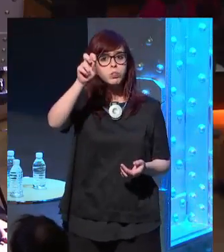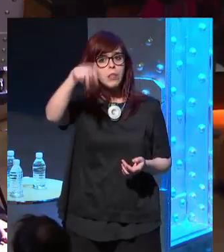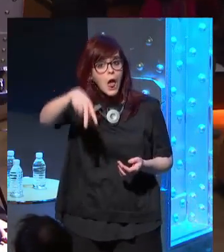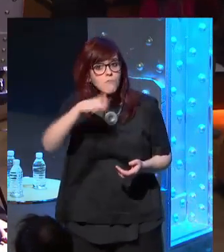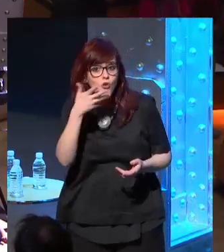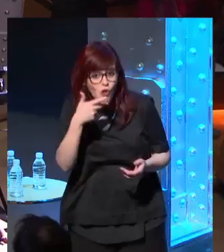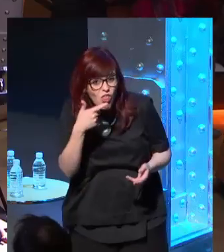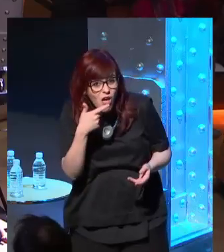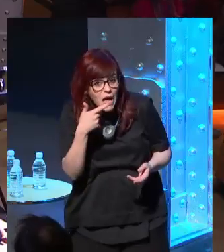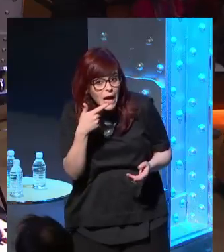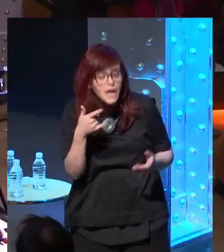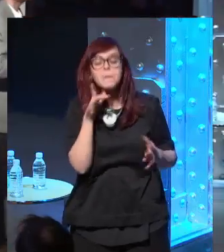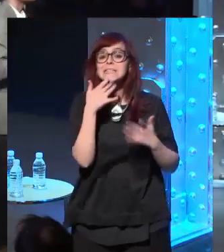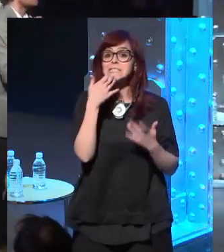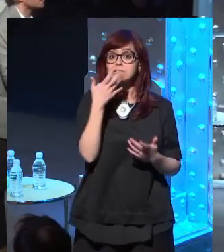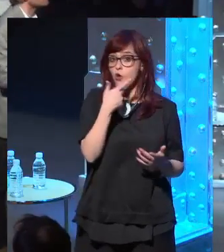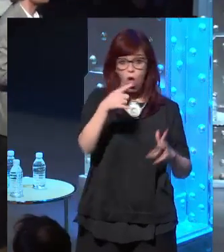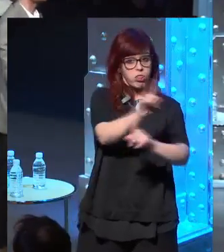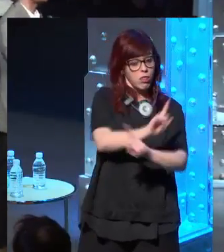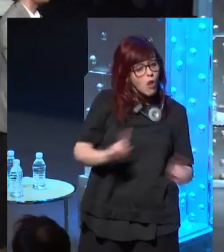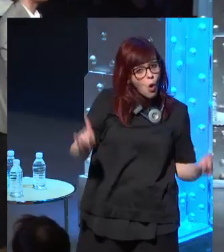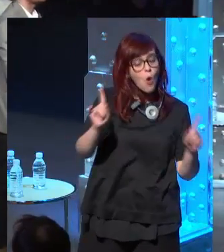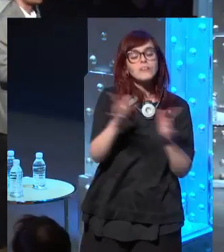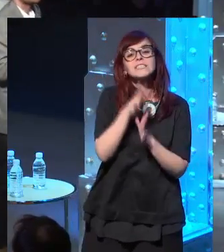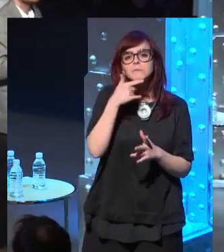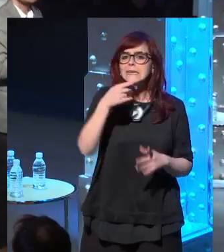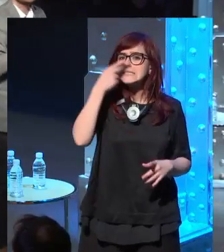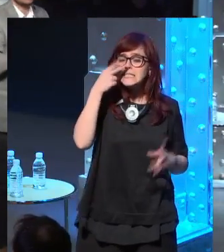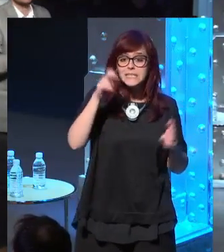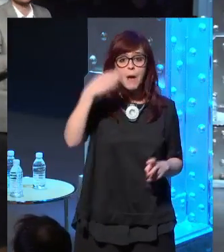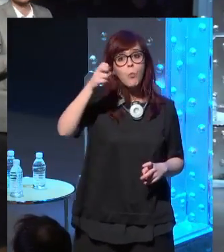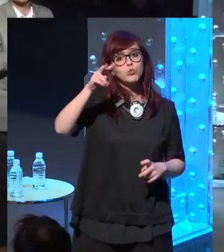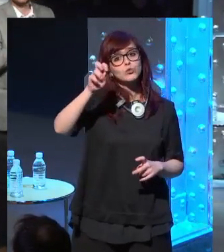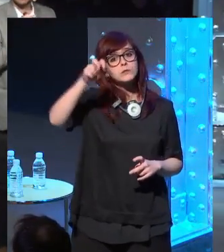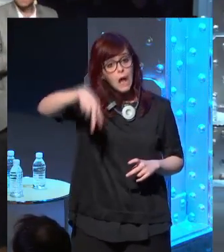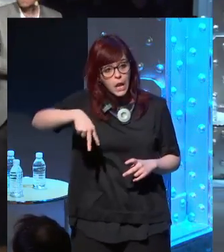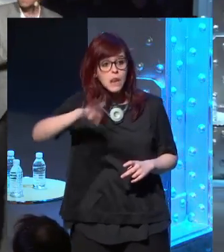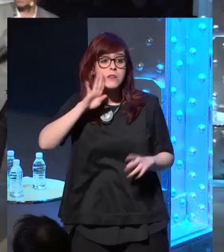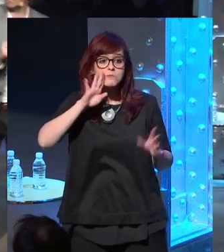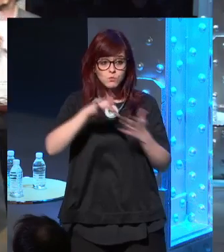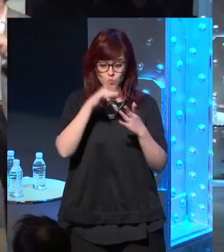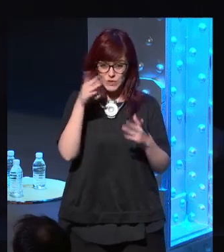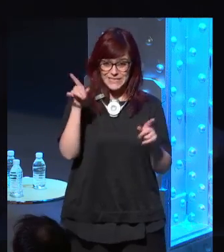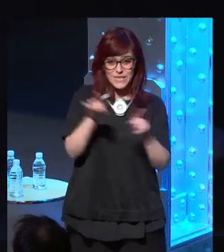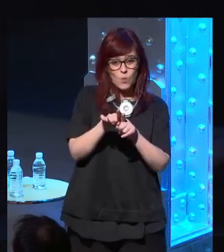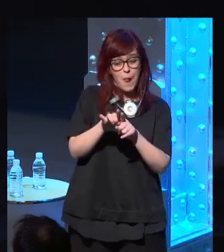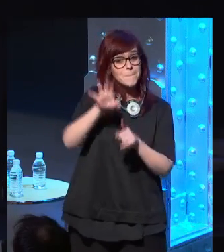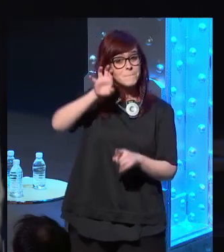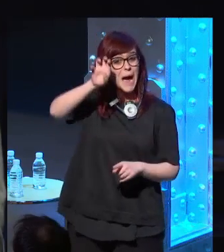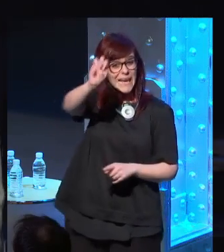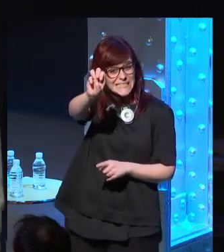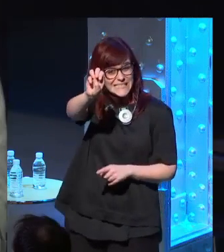you that haven't, one of the things that are interesting about Bhutan is that they, since the beginning of the